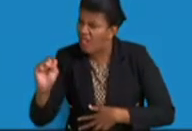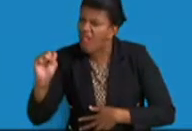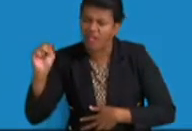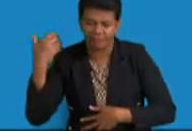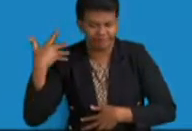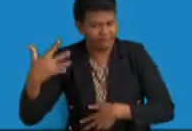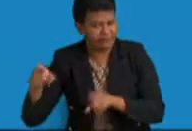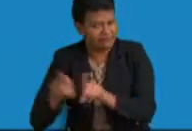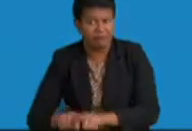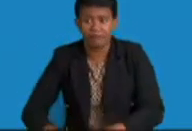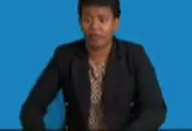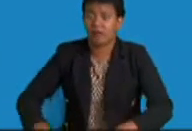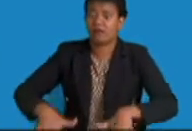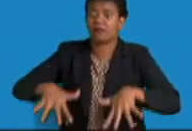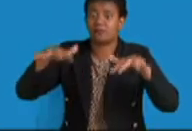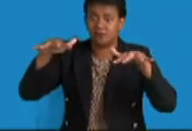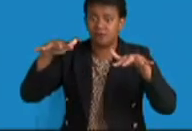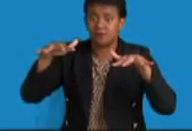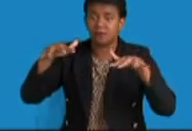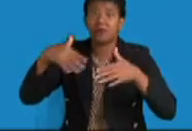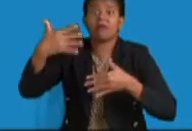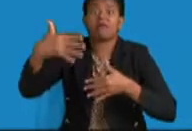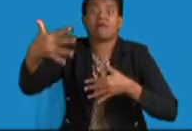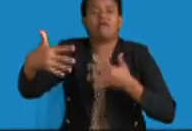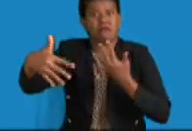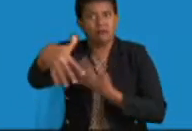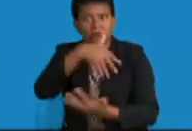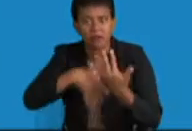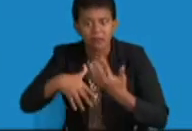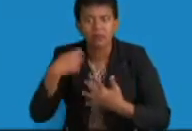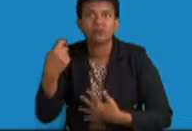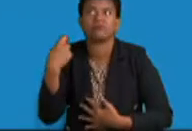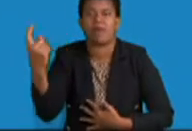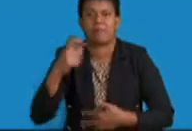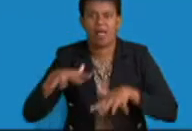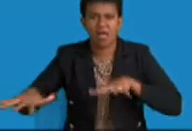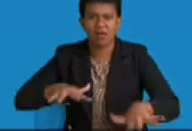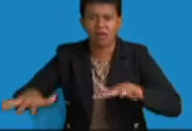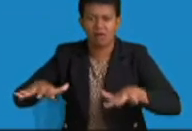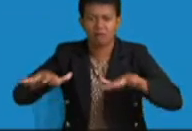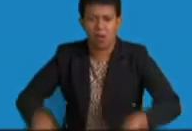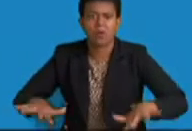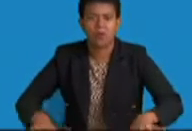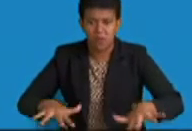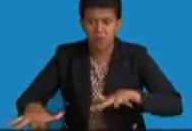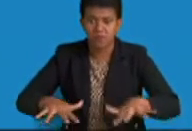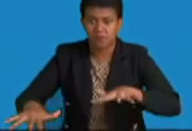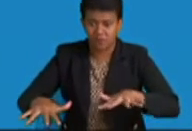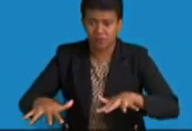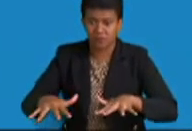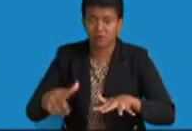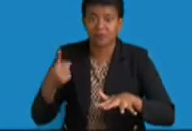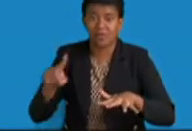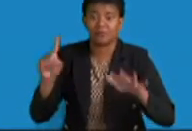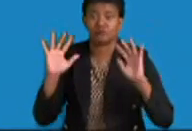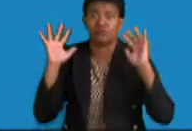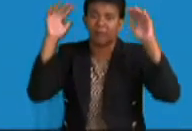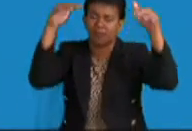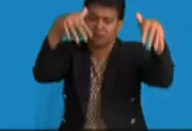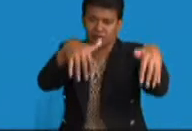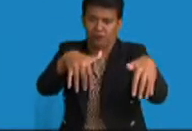looming cyclones, anticipated earthquakes, and strong tidal waves are not only reshaping our